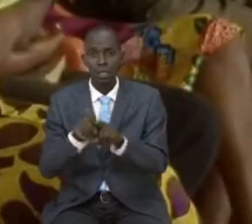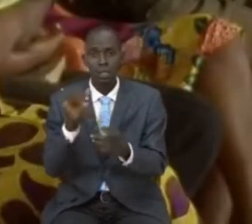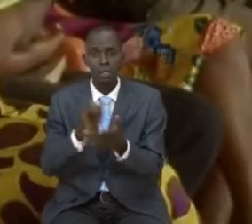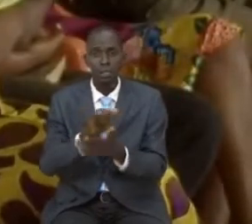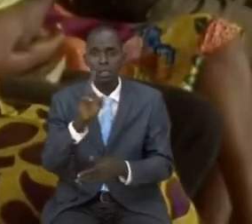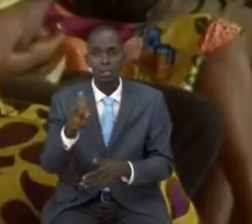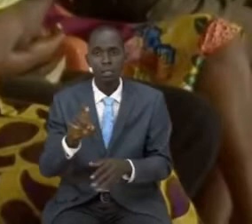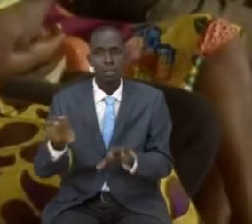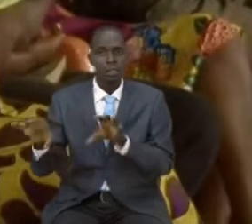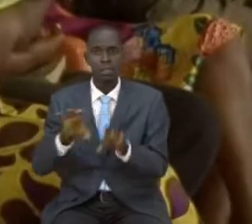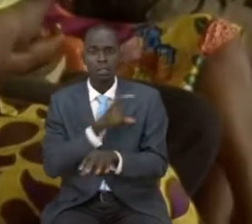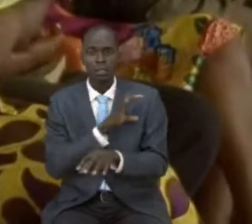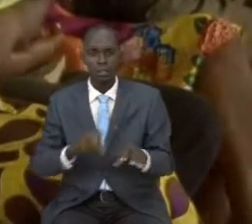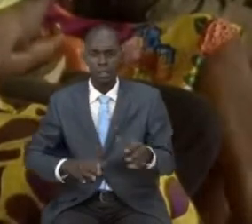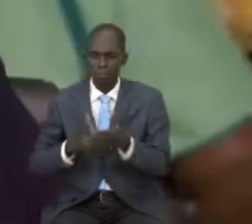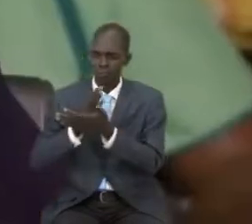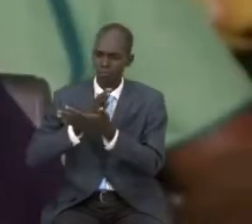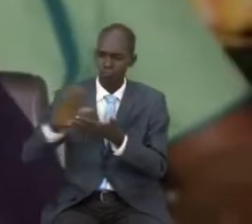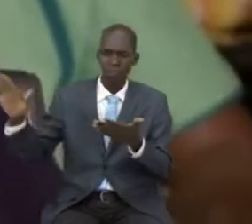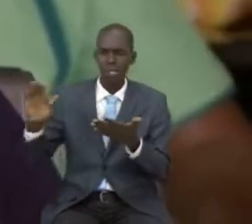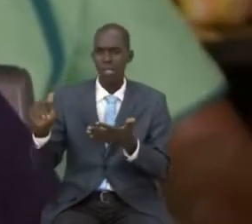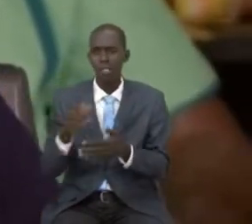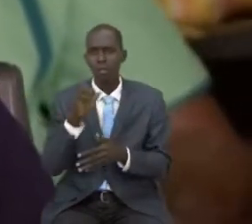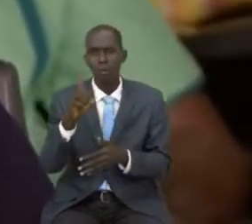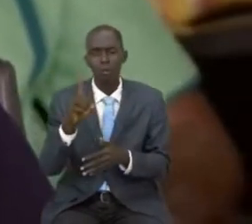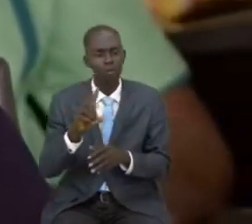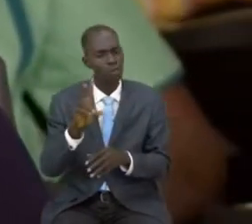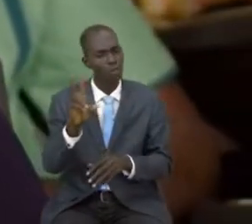Did he reject anyone? No.